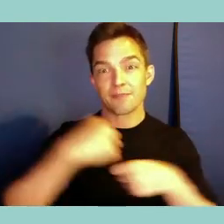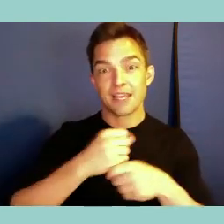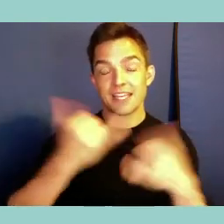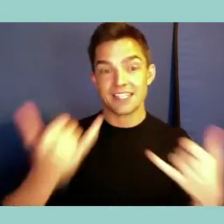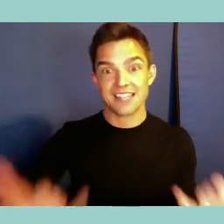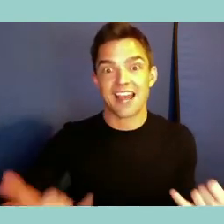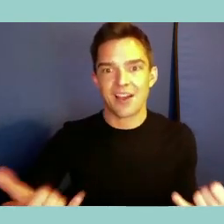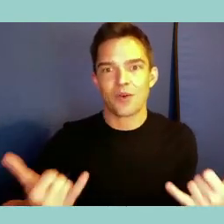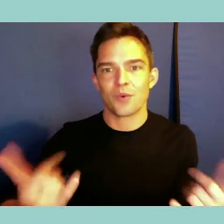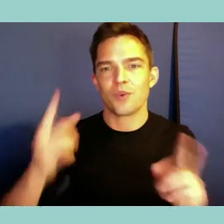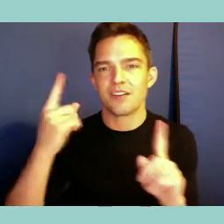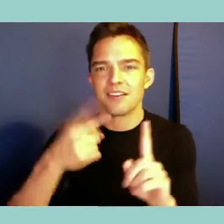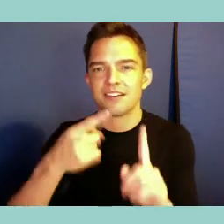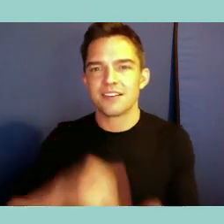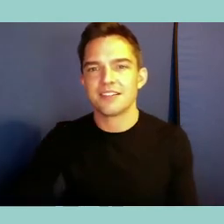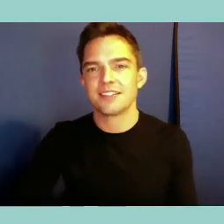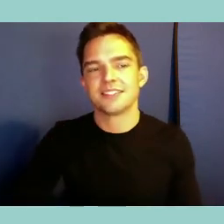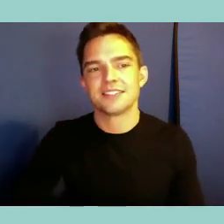now.